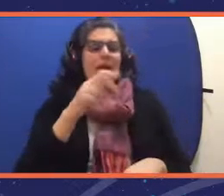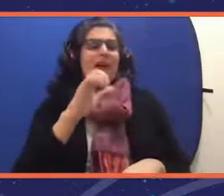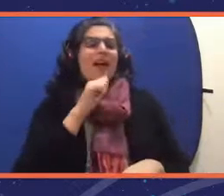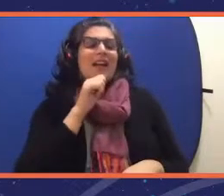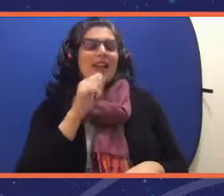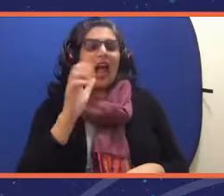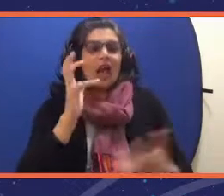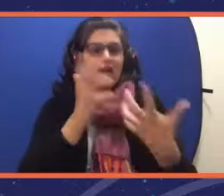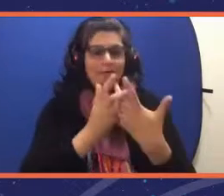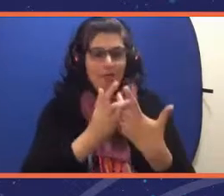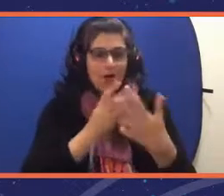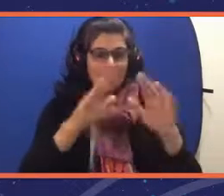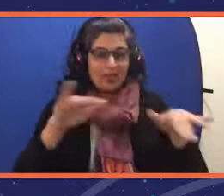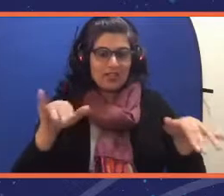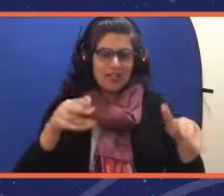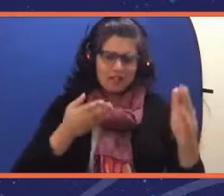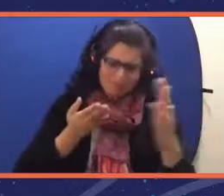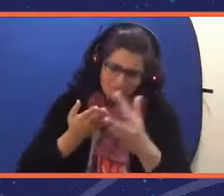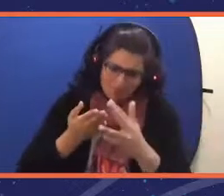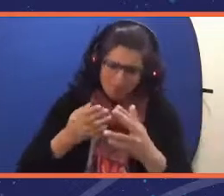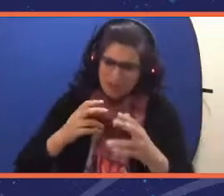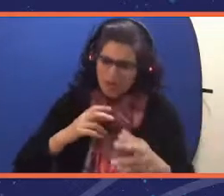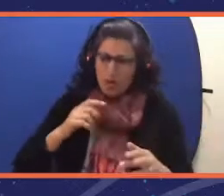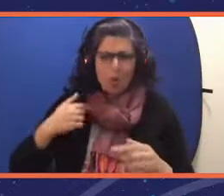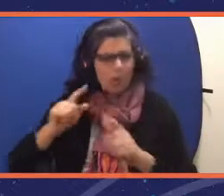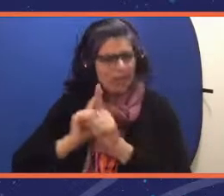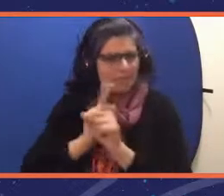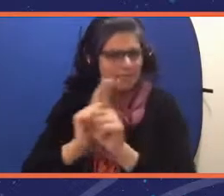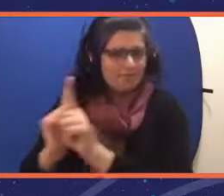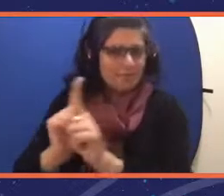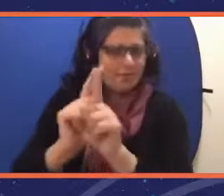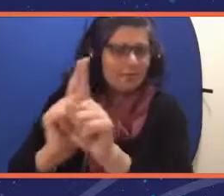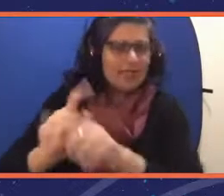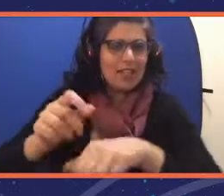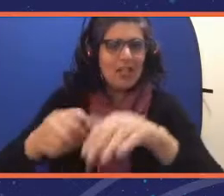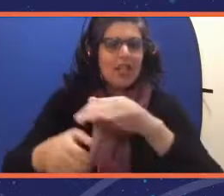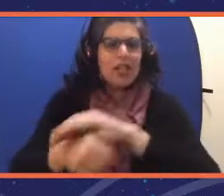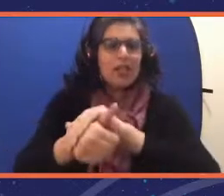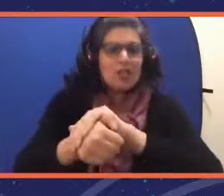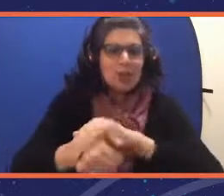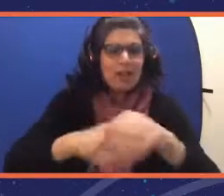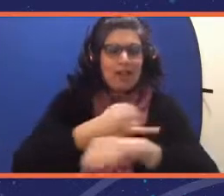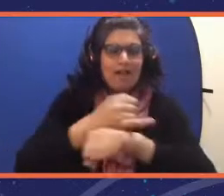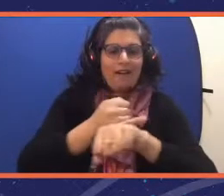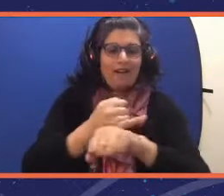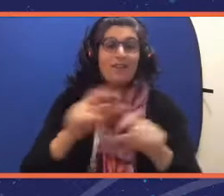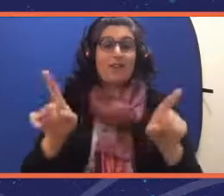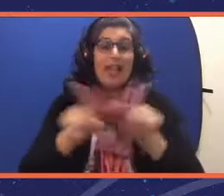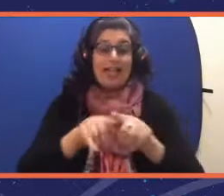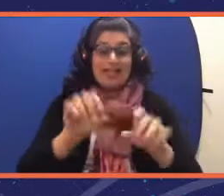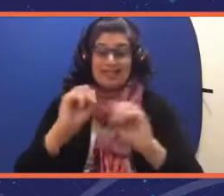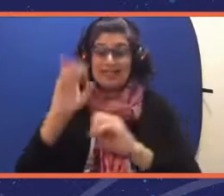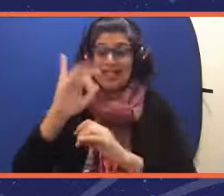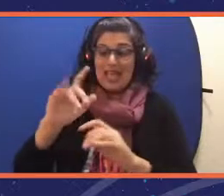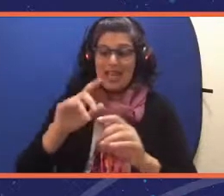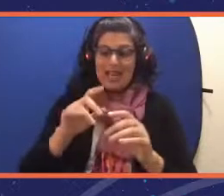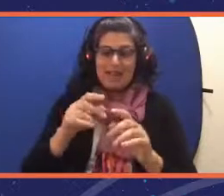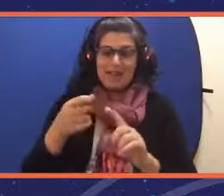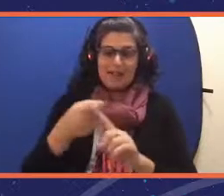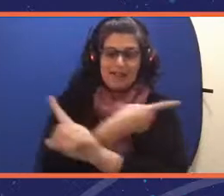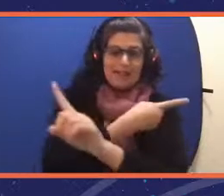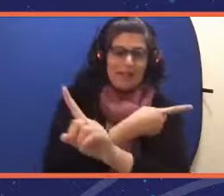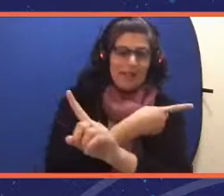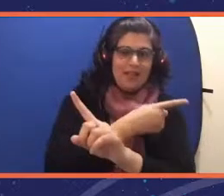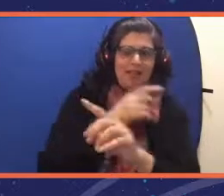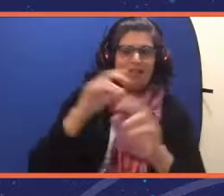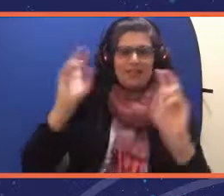home and our future after the big transition, which is essentially us as a society moving away from going back to